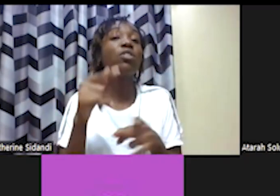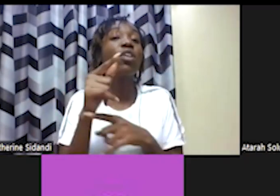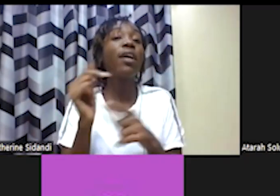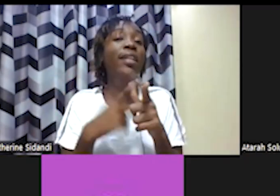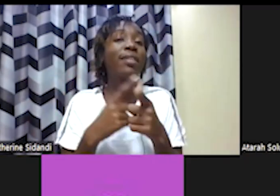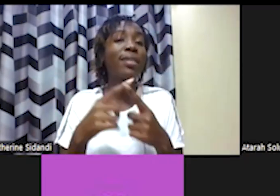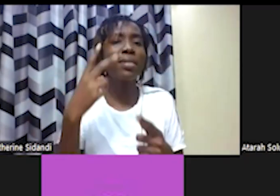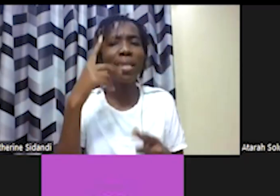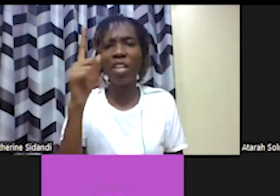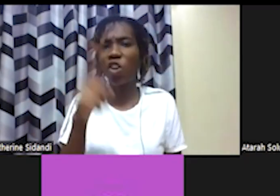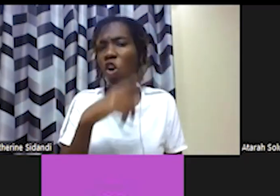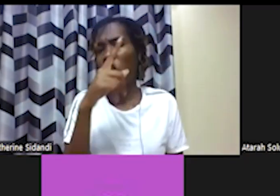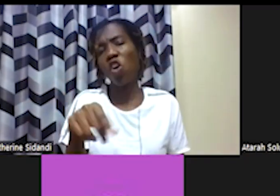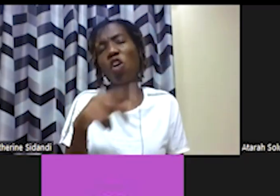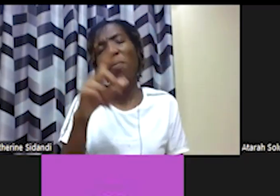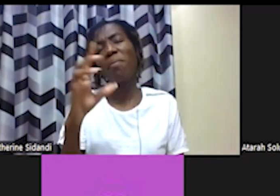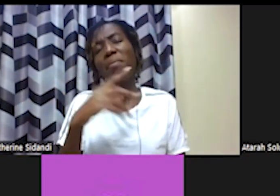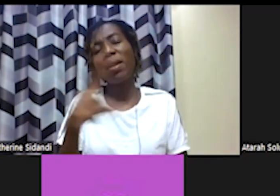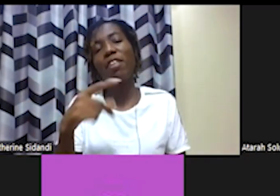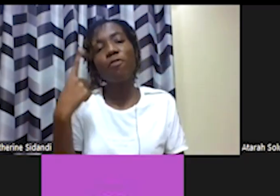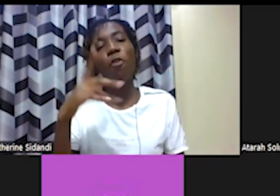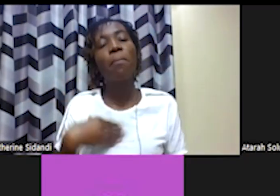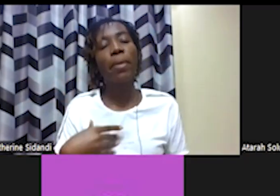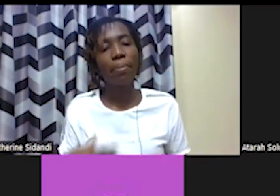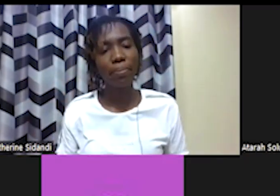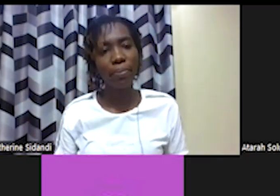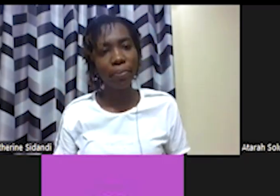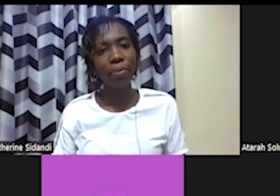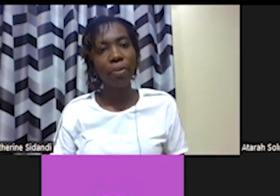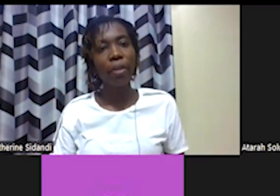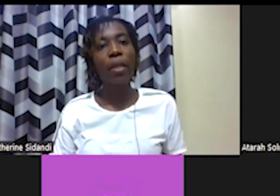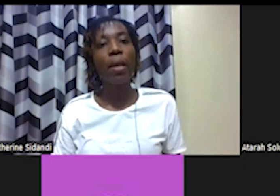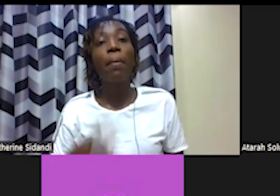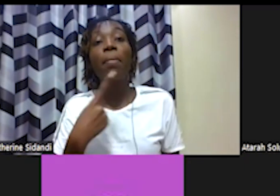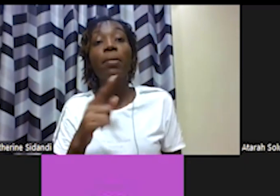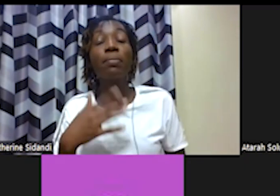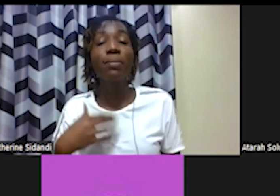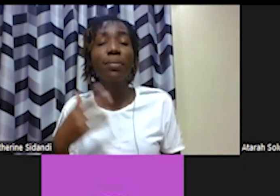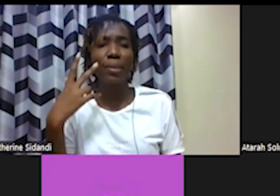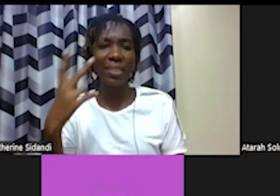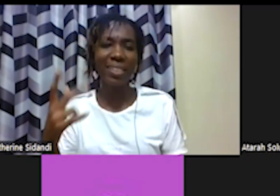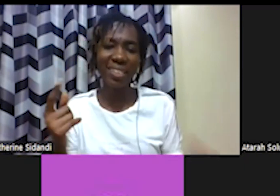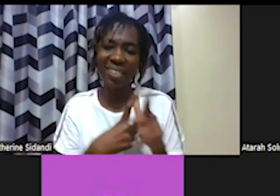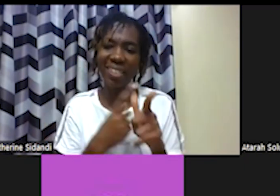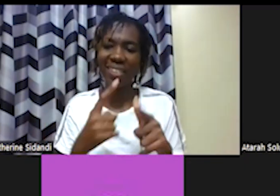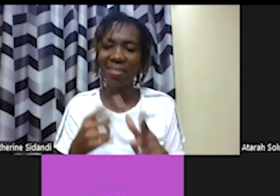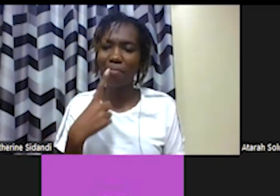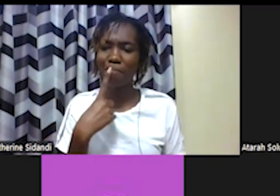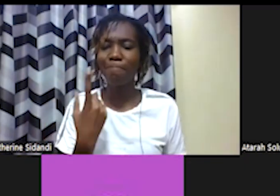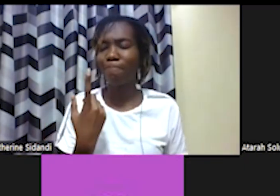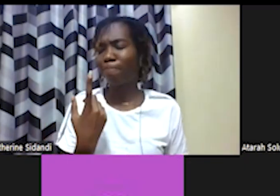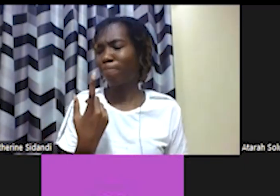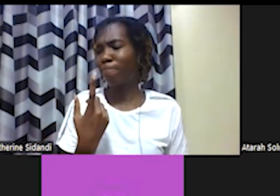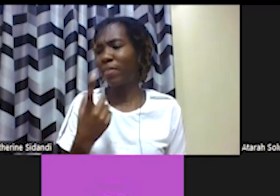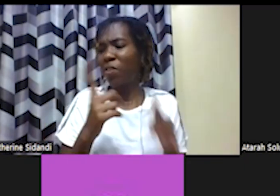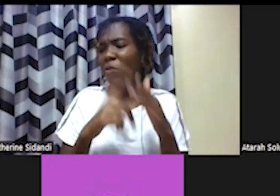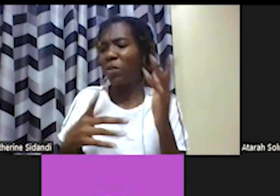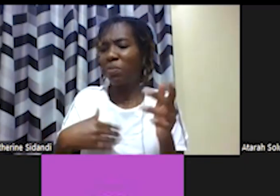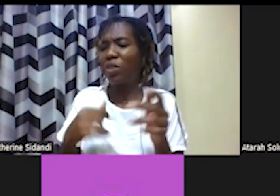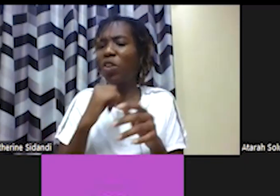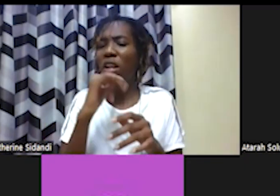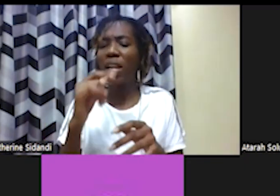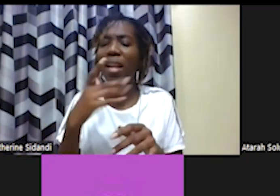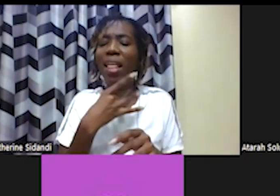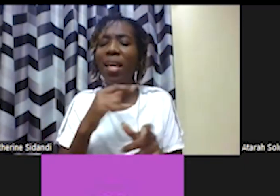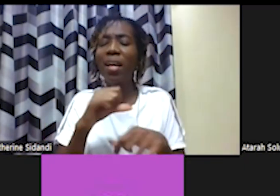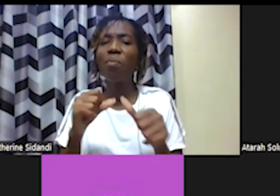the wrong part of you. While I look at you and I just say, you know what I don't like about you? It is